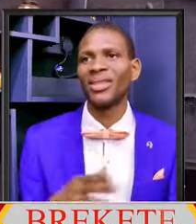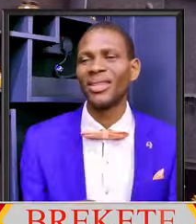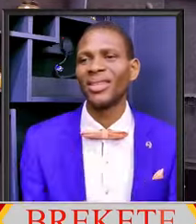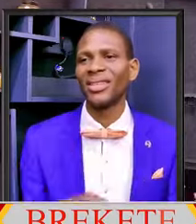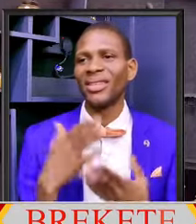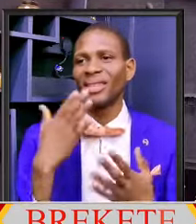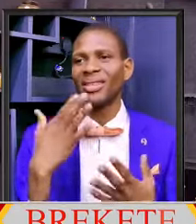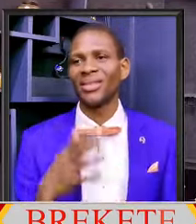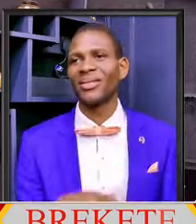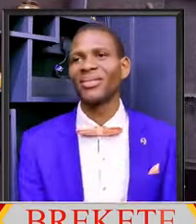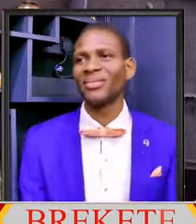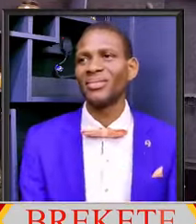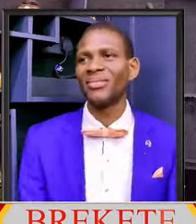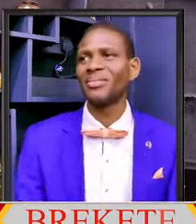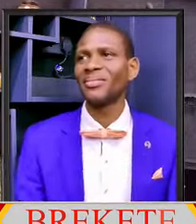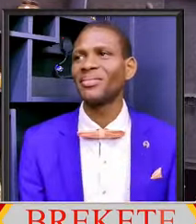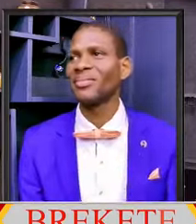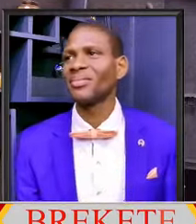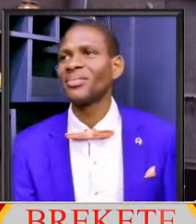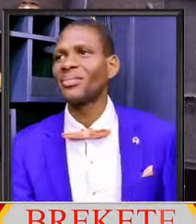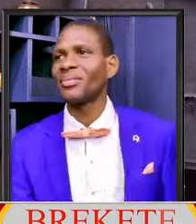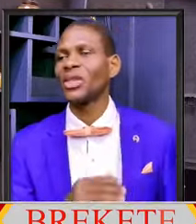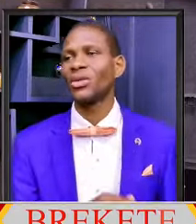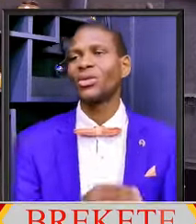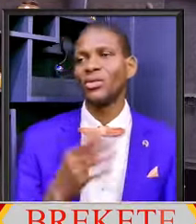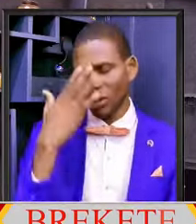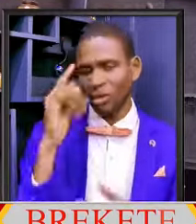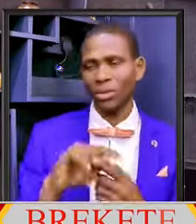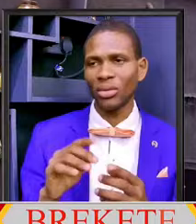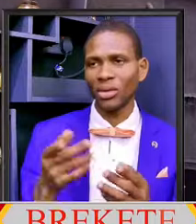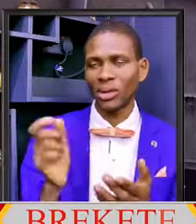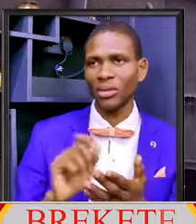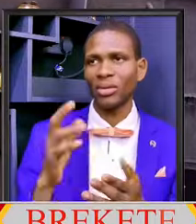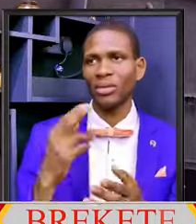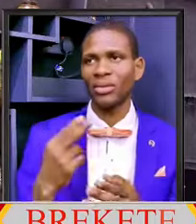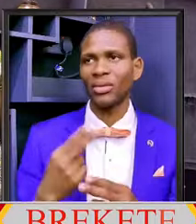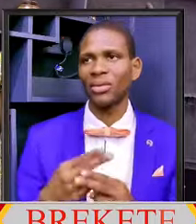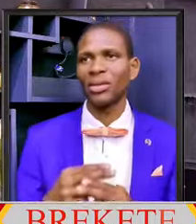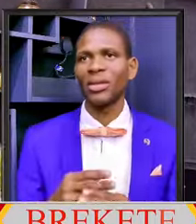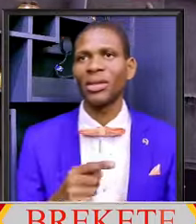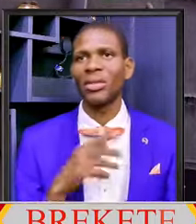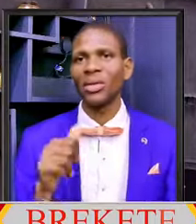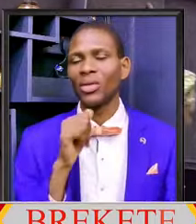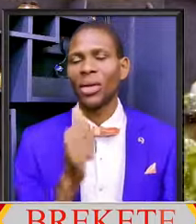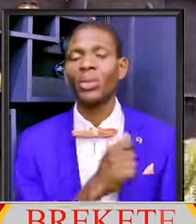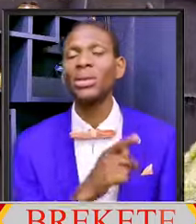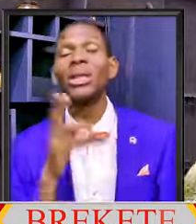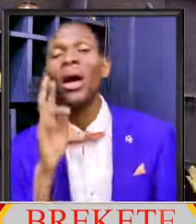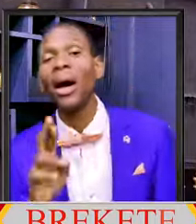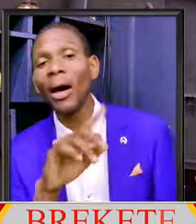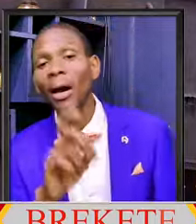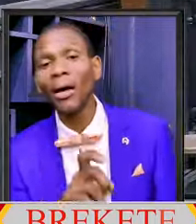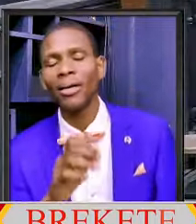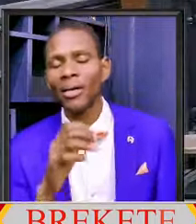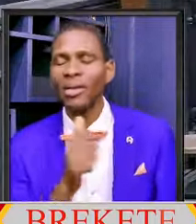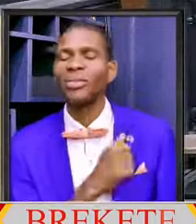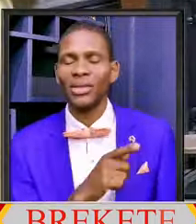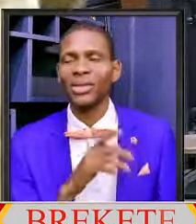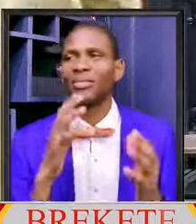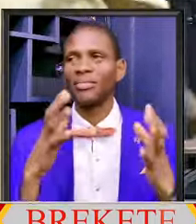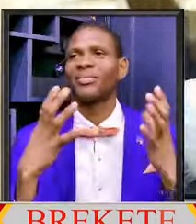appreciate my mommy. Thank you. Please don't forget to give your contacts, ma. Yes, ma. We don't go appreciate.